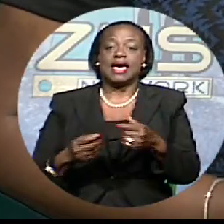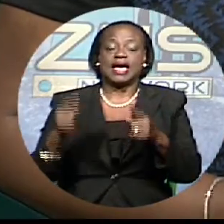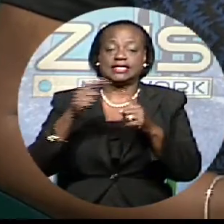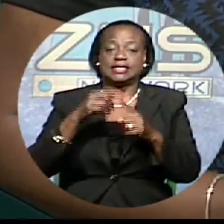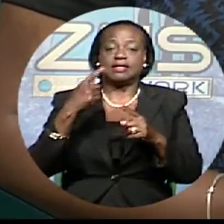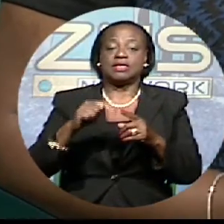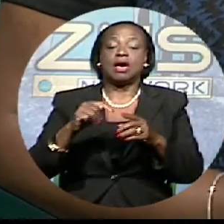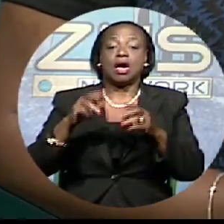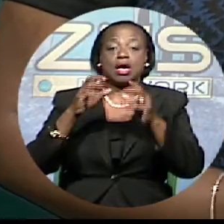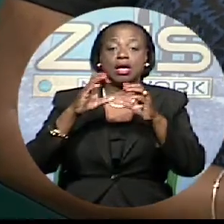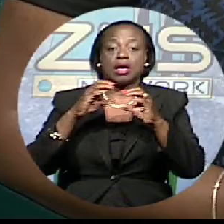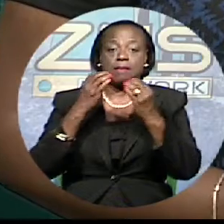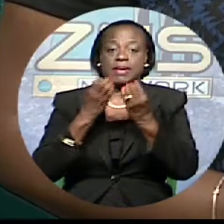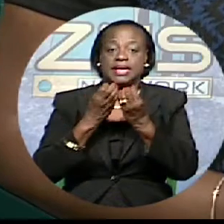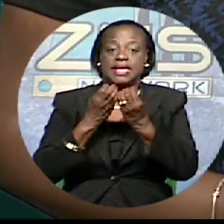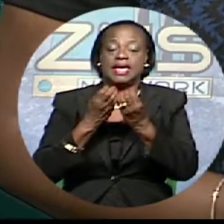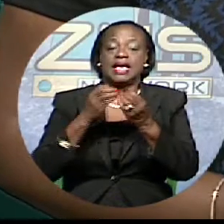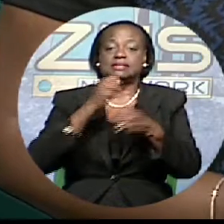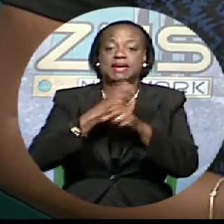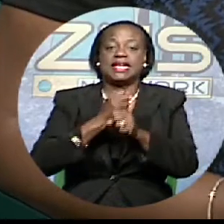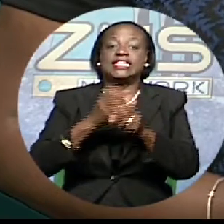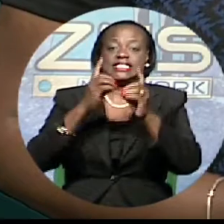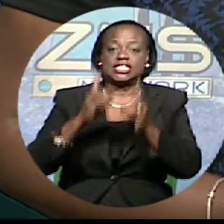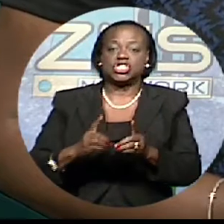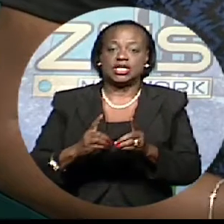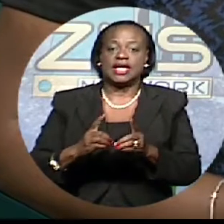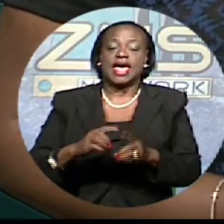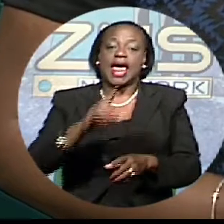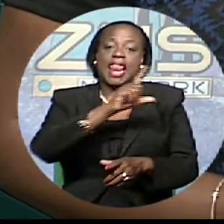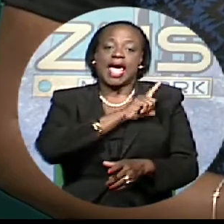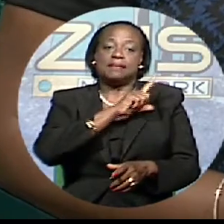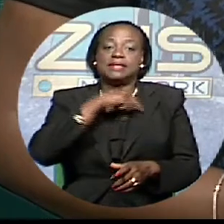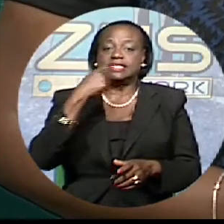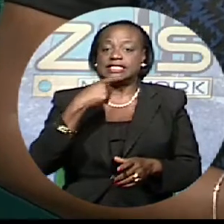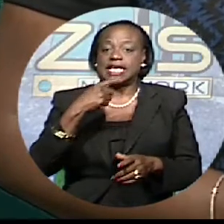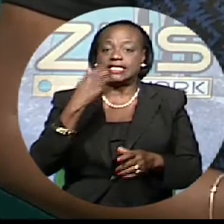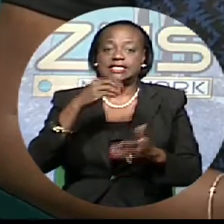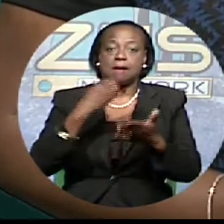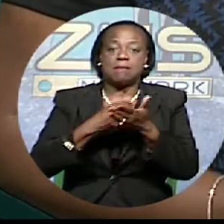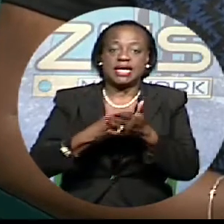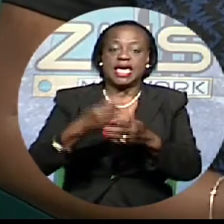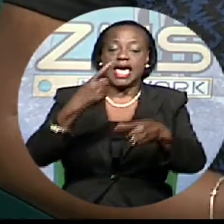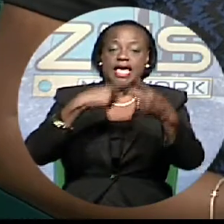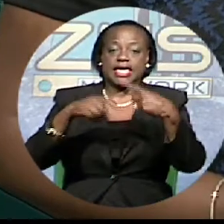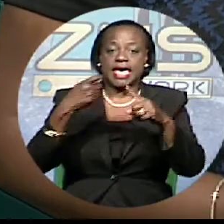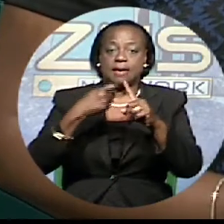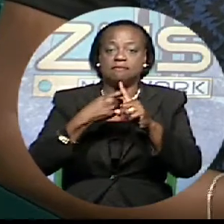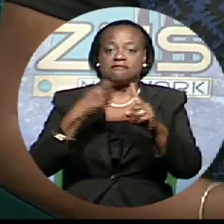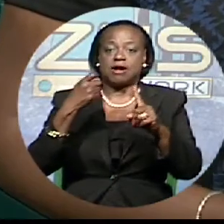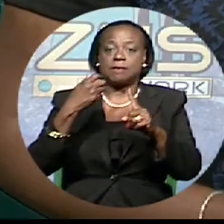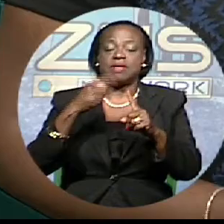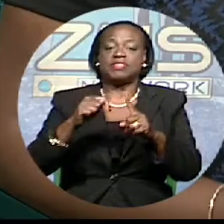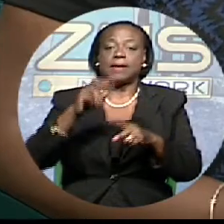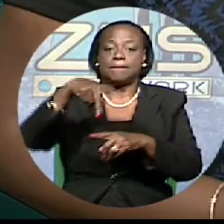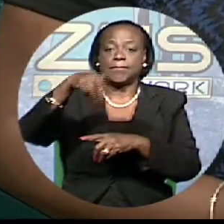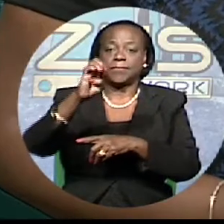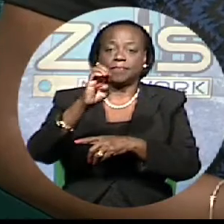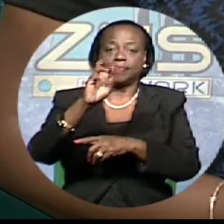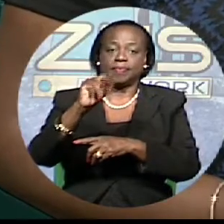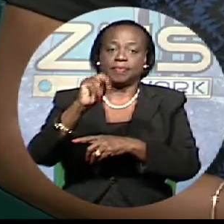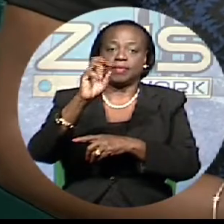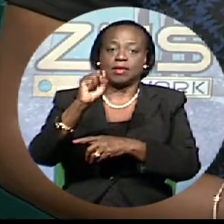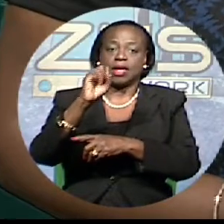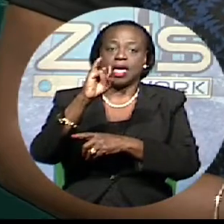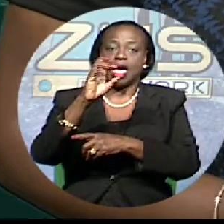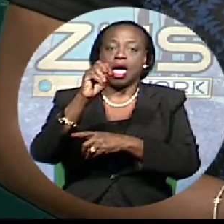further explained that the funds comes from the union's savings and pension accounts, which were used to deposit funds only to withdraw